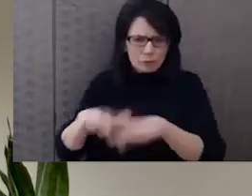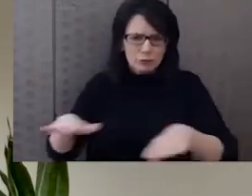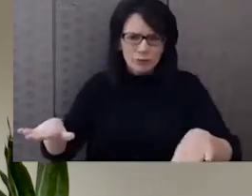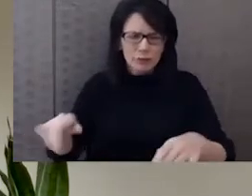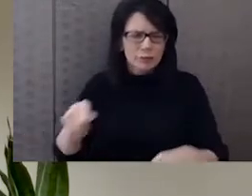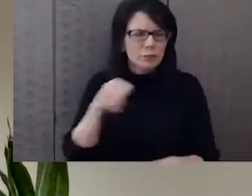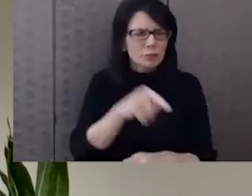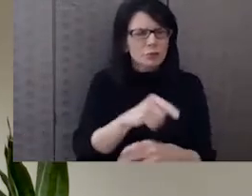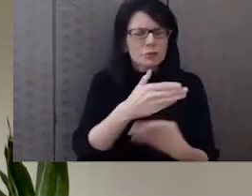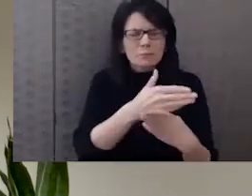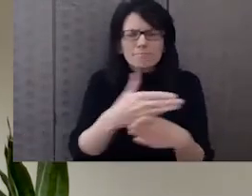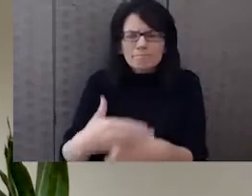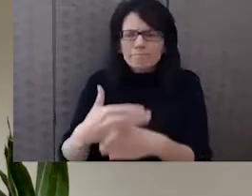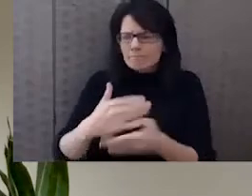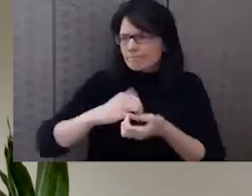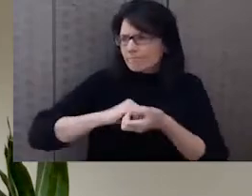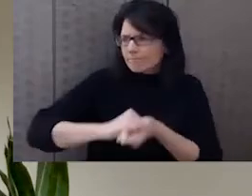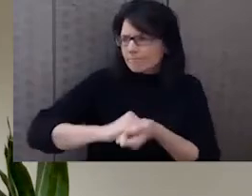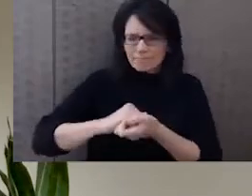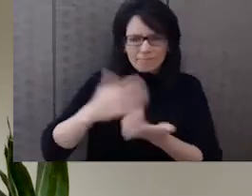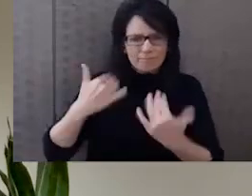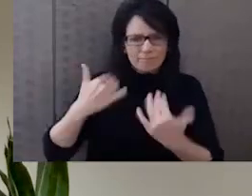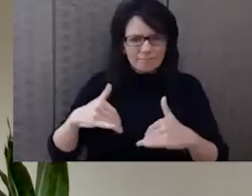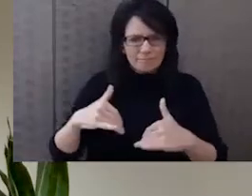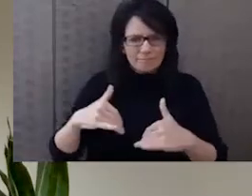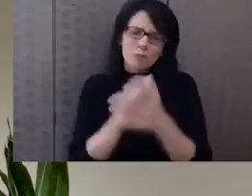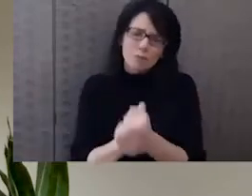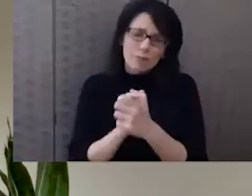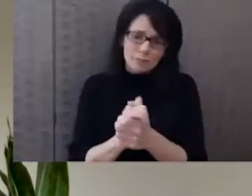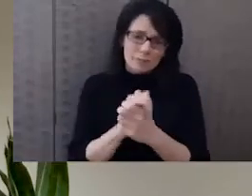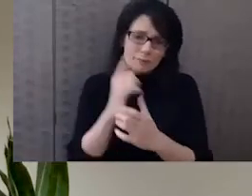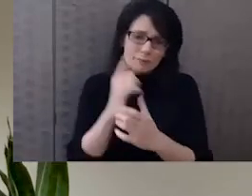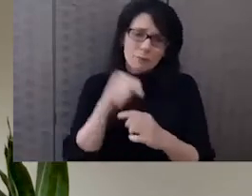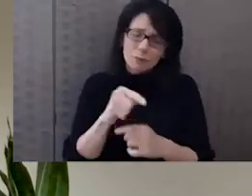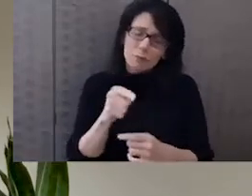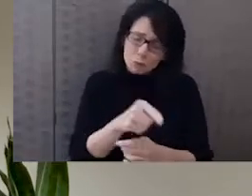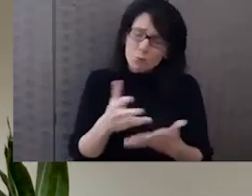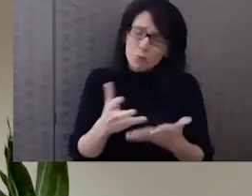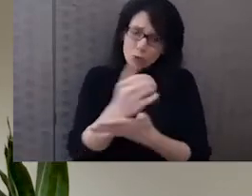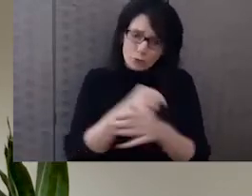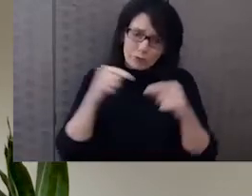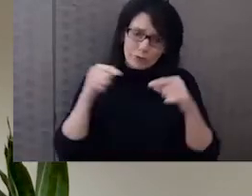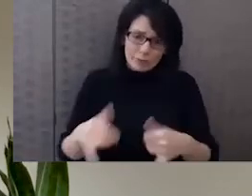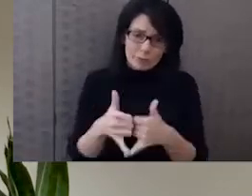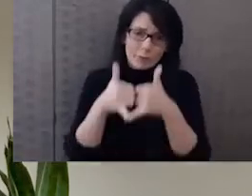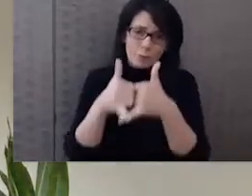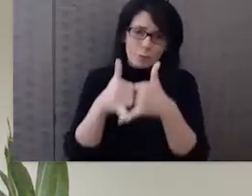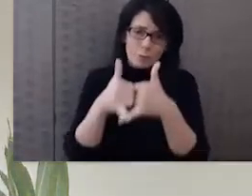center of NILPI's work. Congratulations on this well-deserved award.